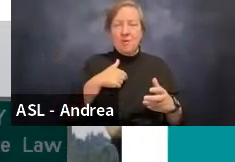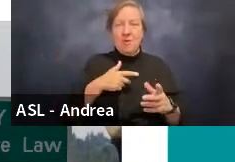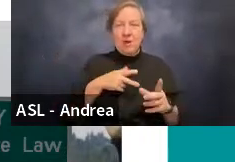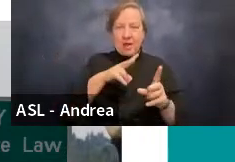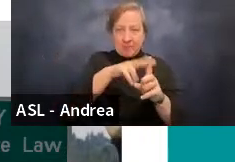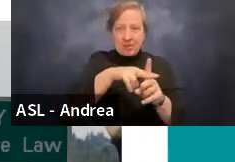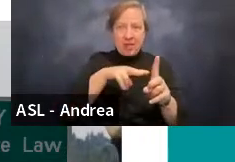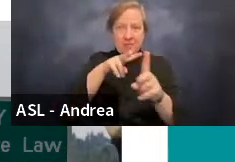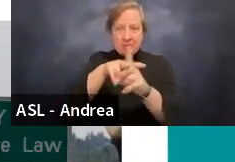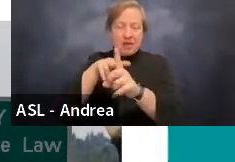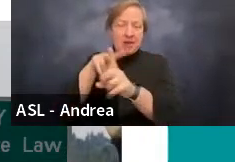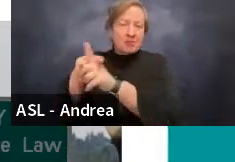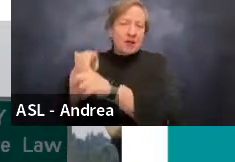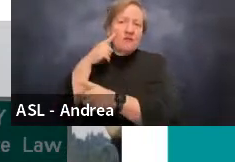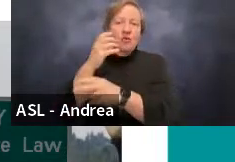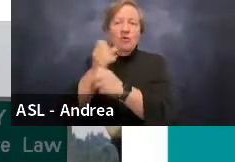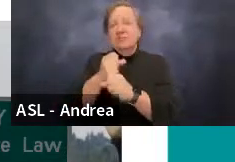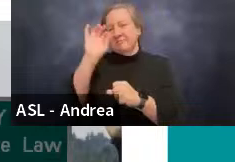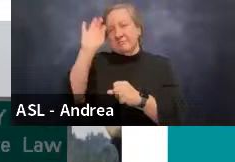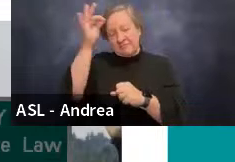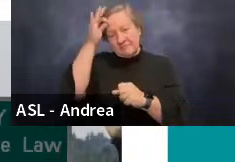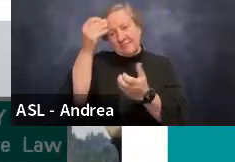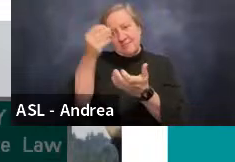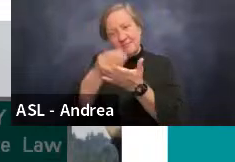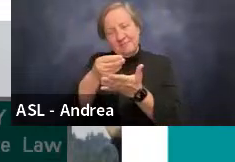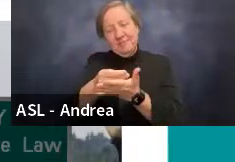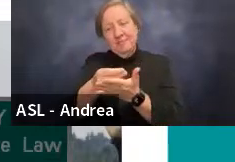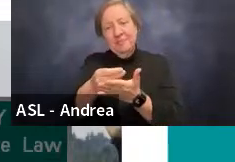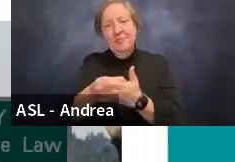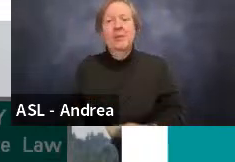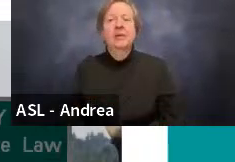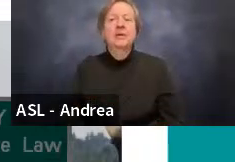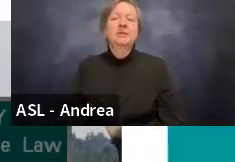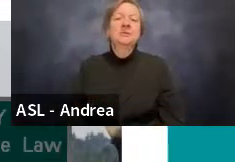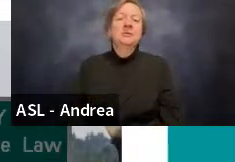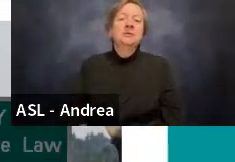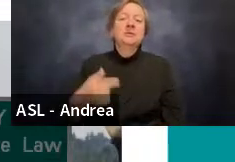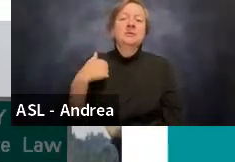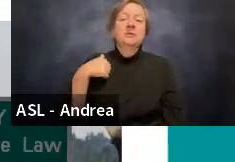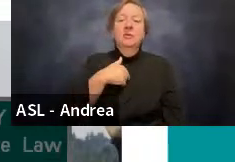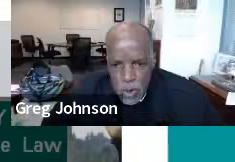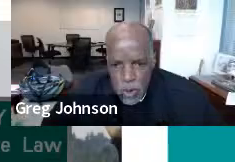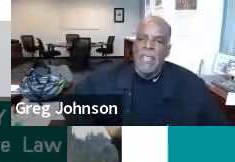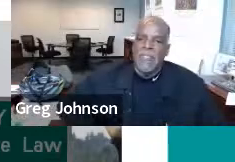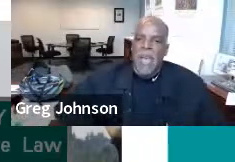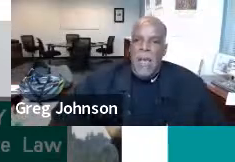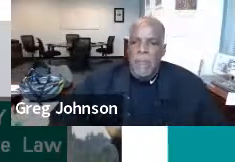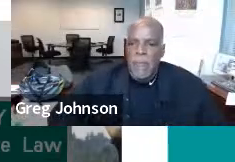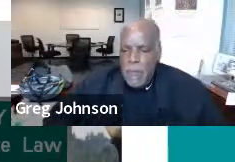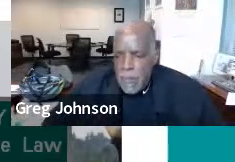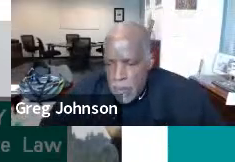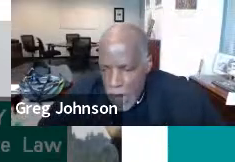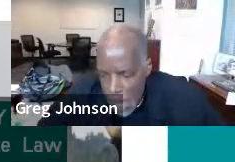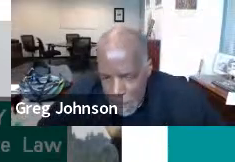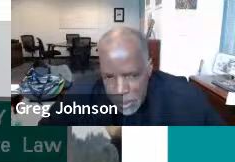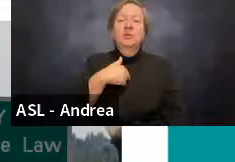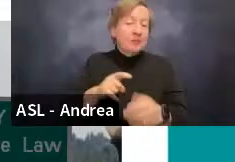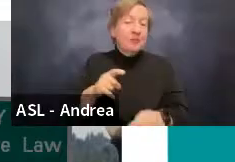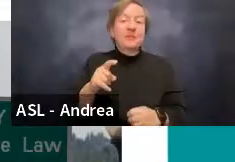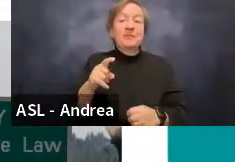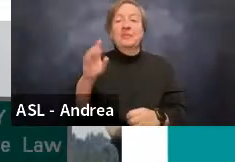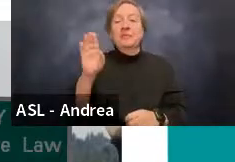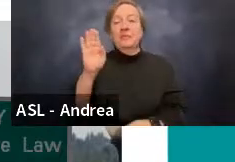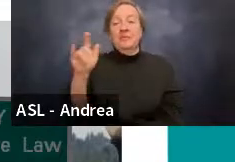applications for federal funding. So we got a chance to recognize